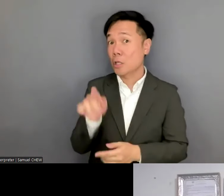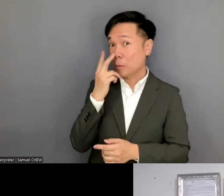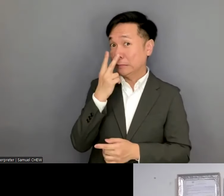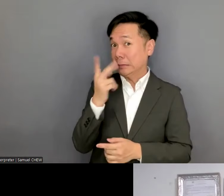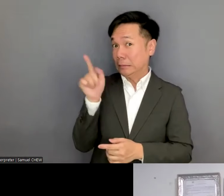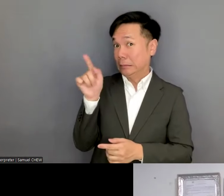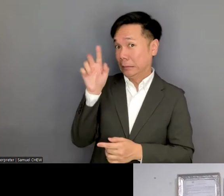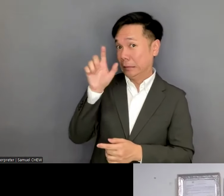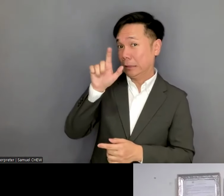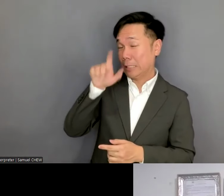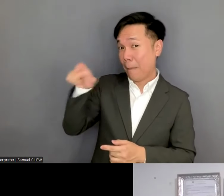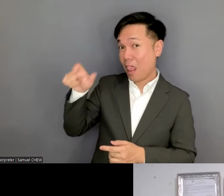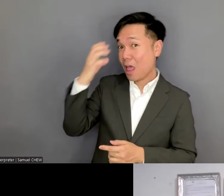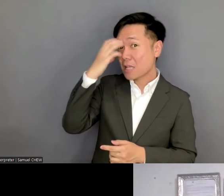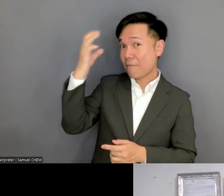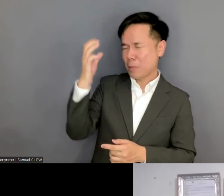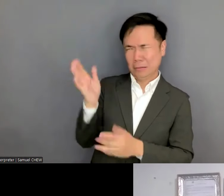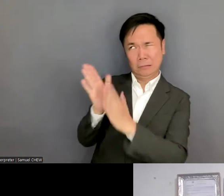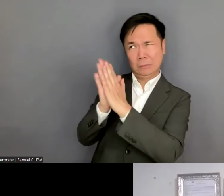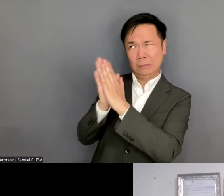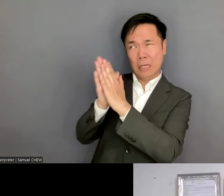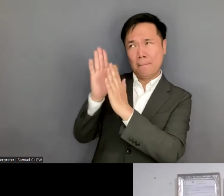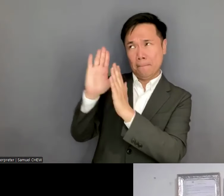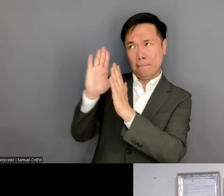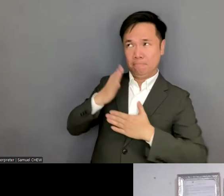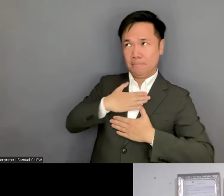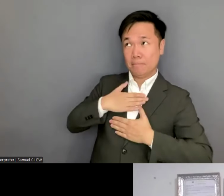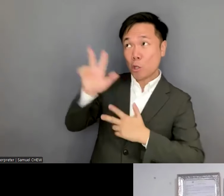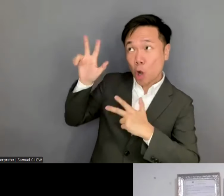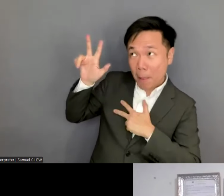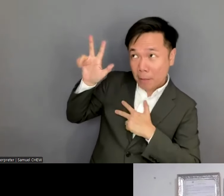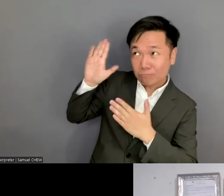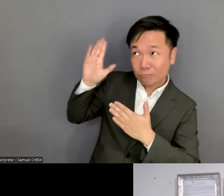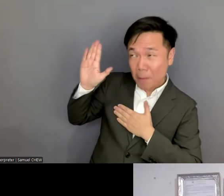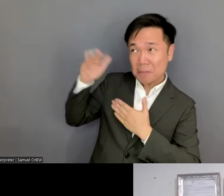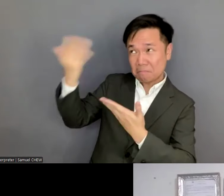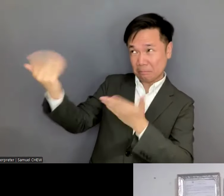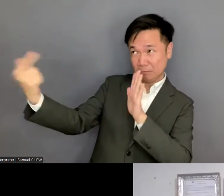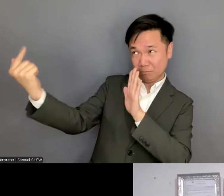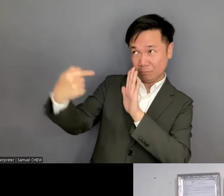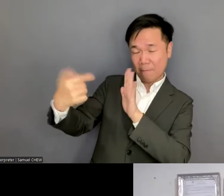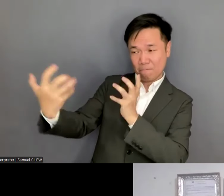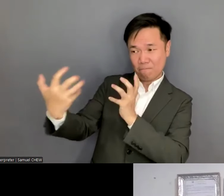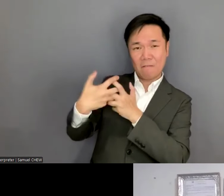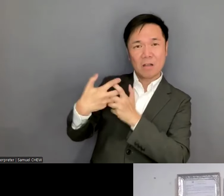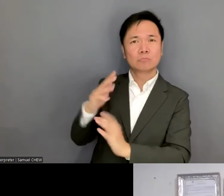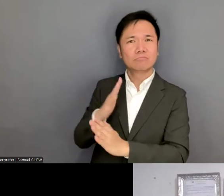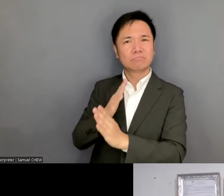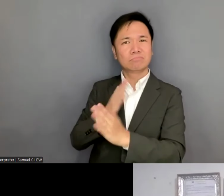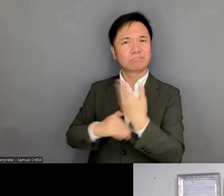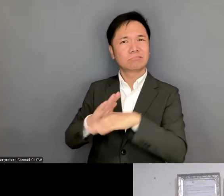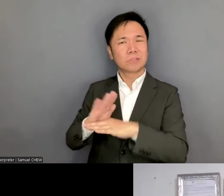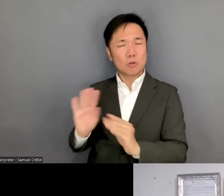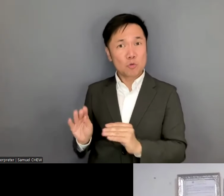think you touched on that you want to see the Nepal government really focus on national commitments that ensure that persons with